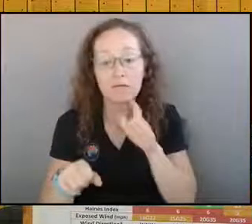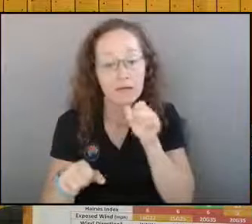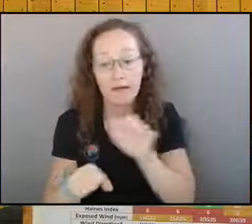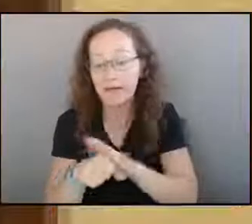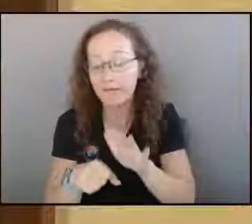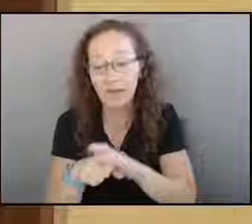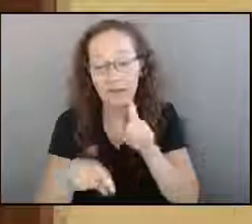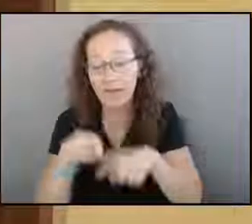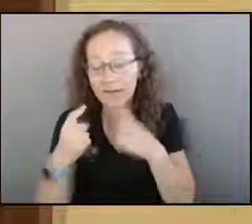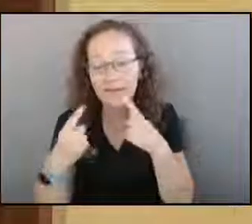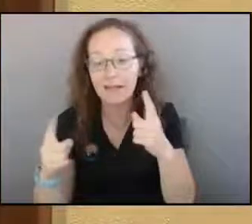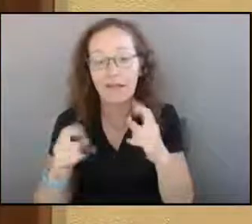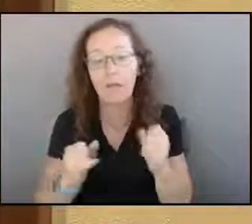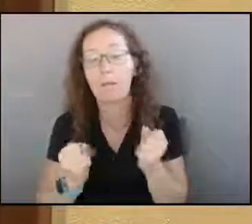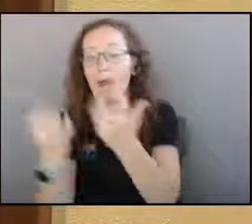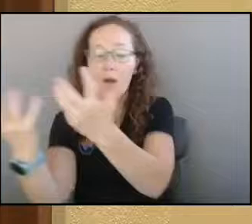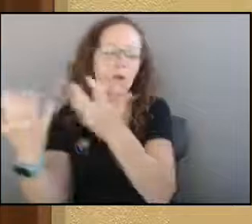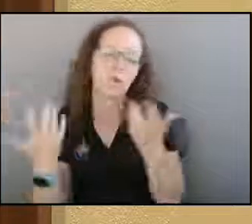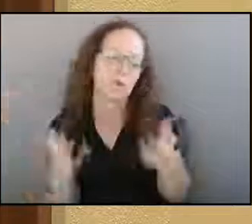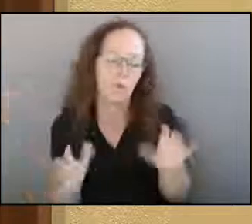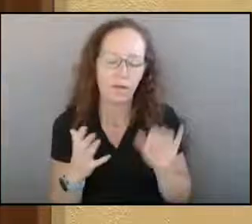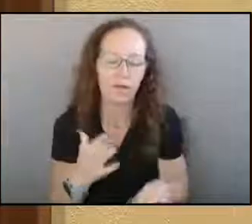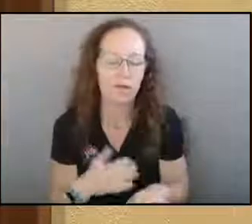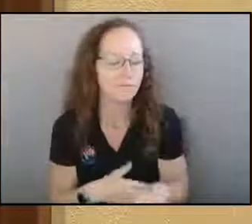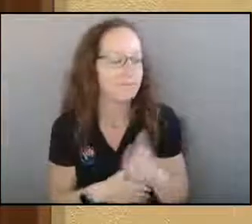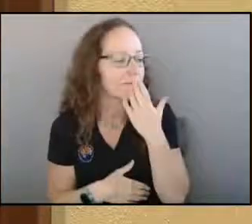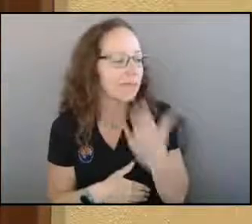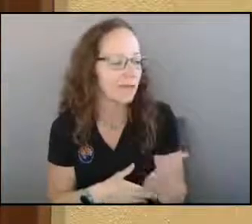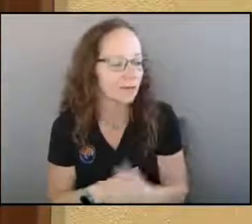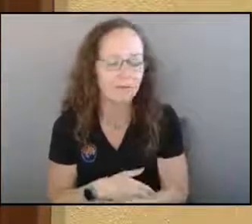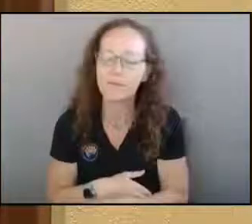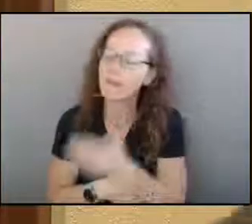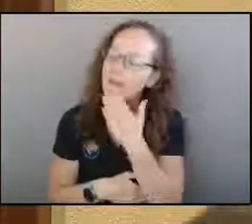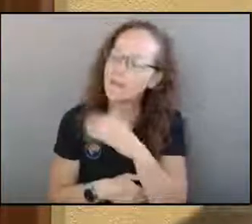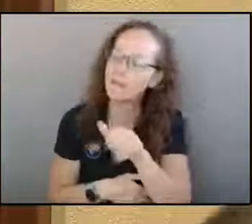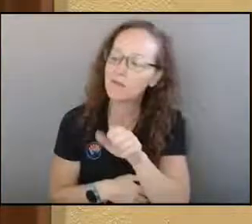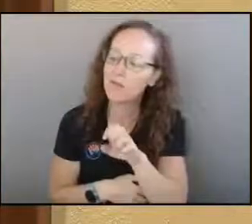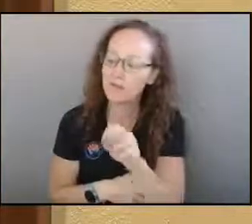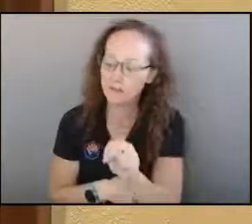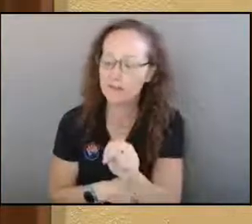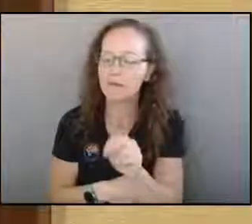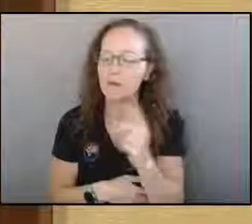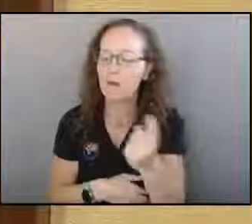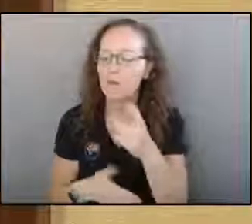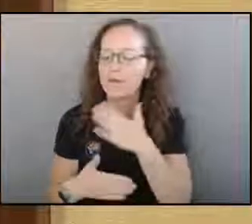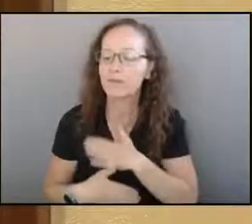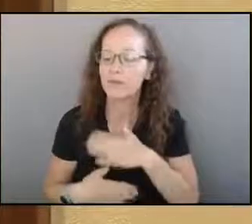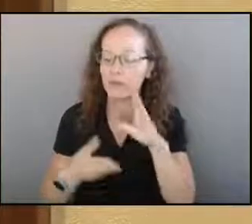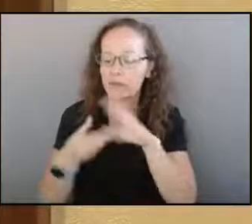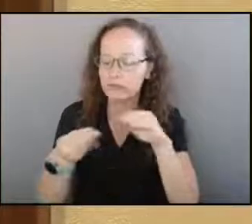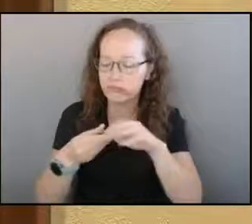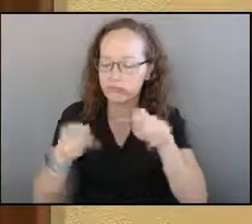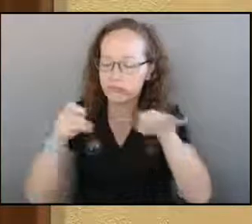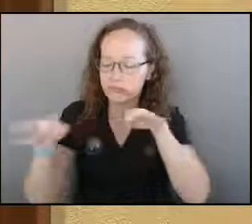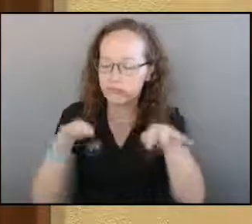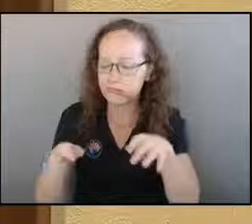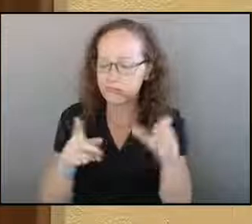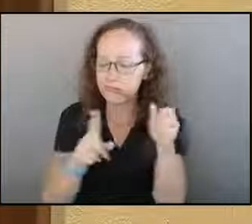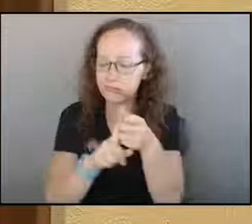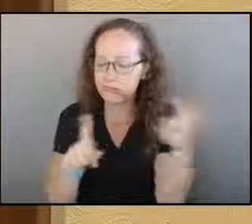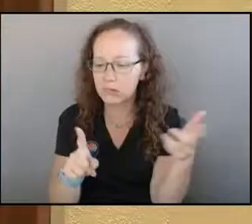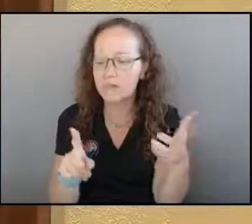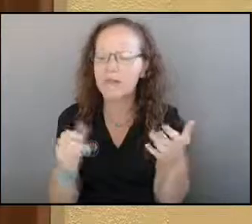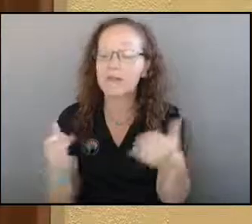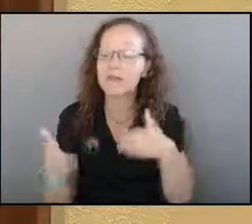you, Jason. We always appreciate your detailed reports. And up next, we're happy to welcome back Stuart Turner, our